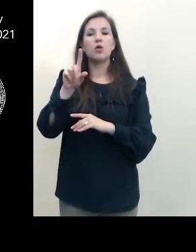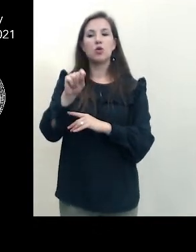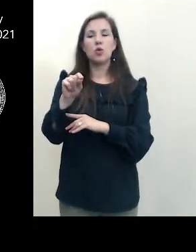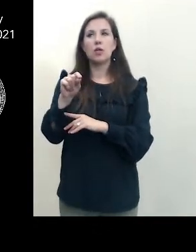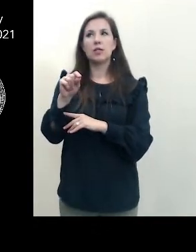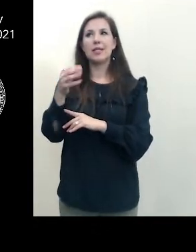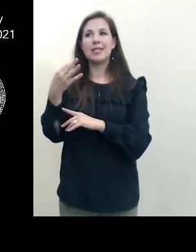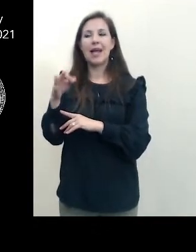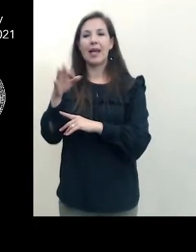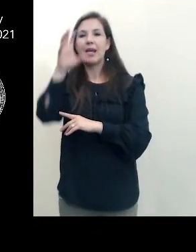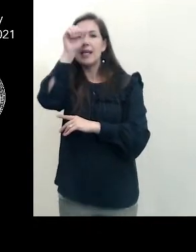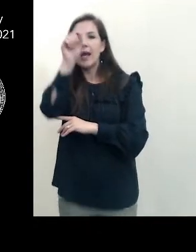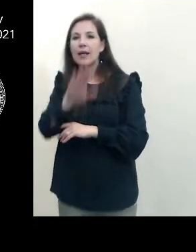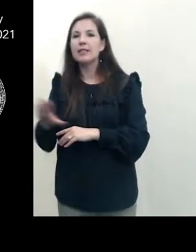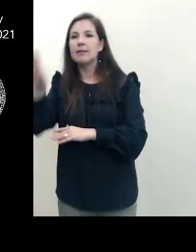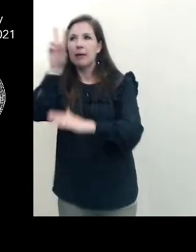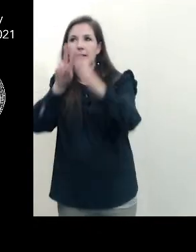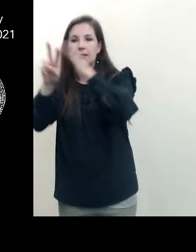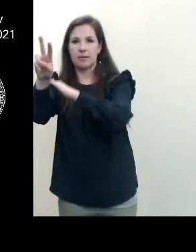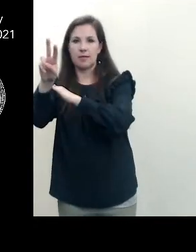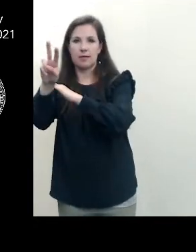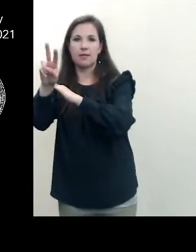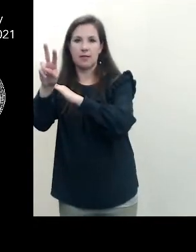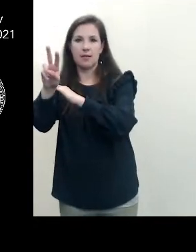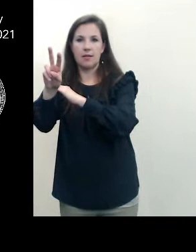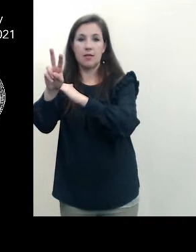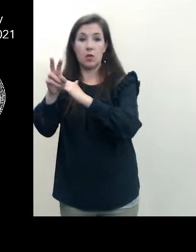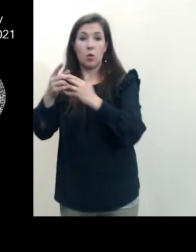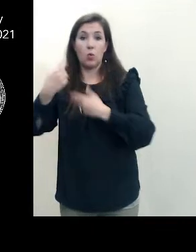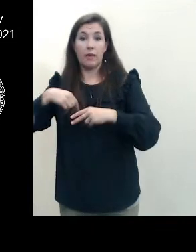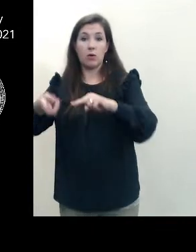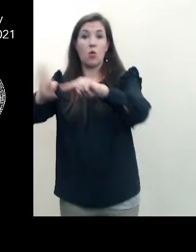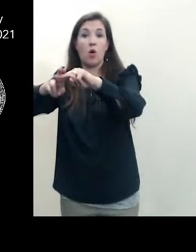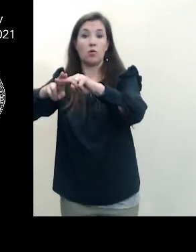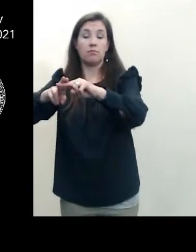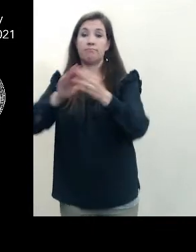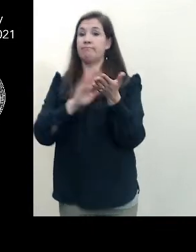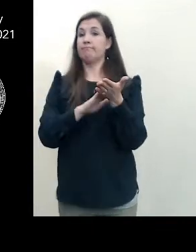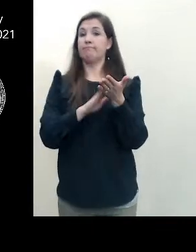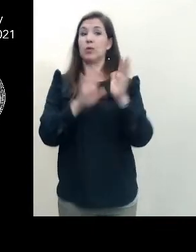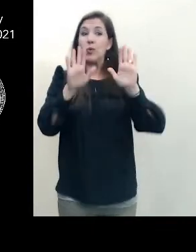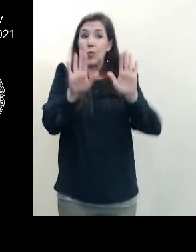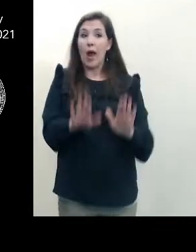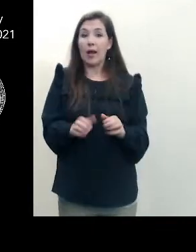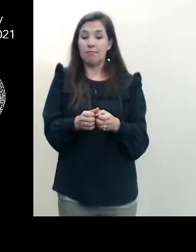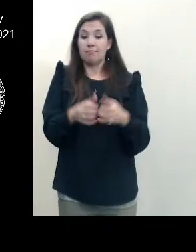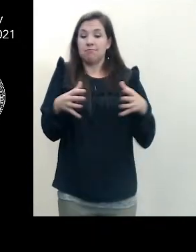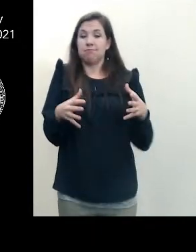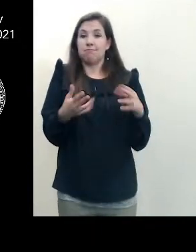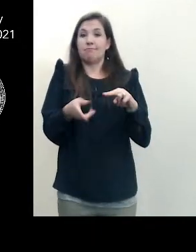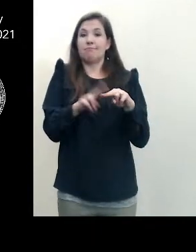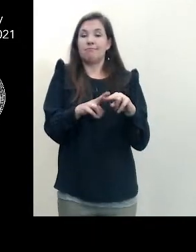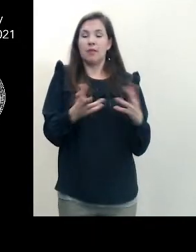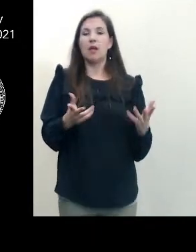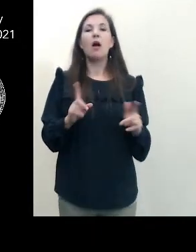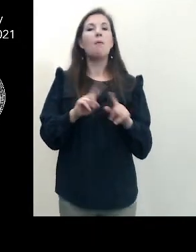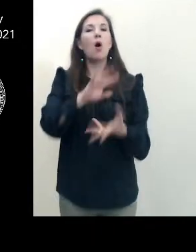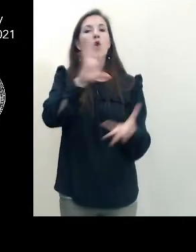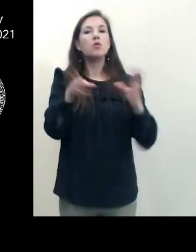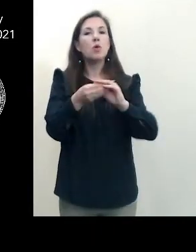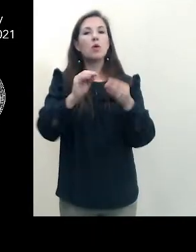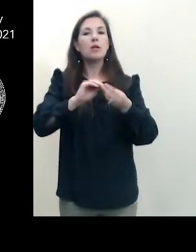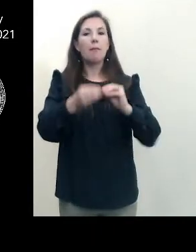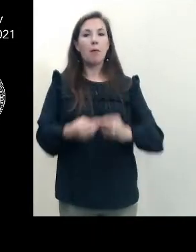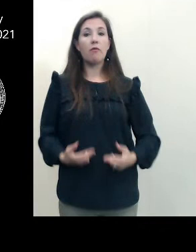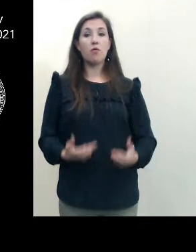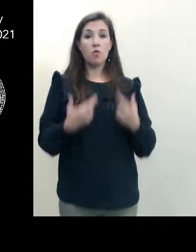2019 estimates from the census. So we've grown. That's a great thing that we've grown. But it also means that the total number of